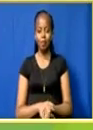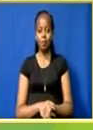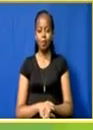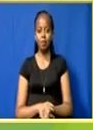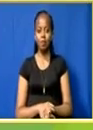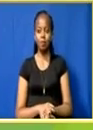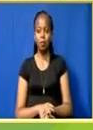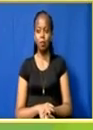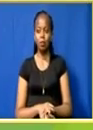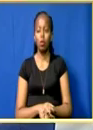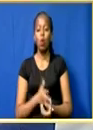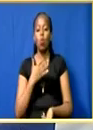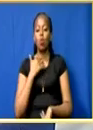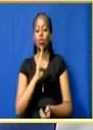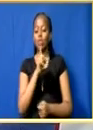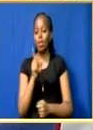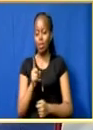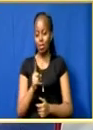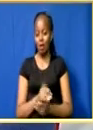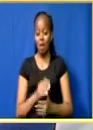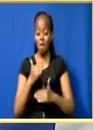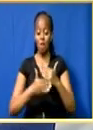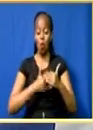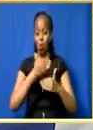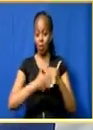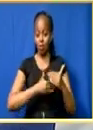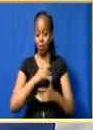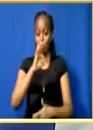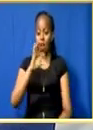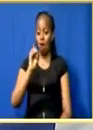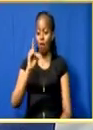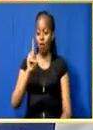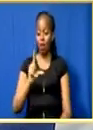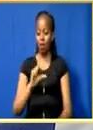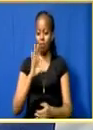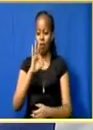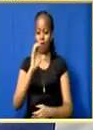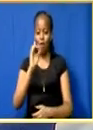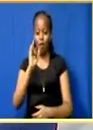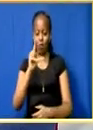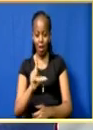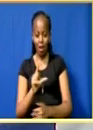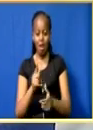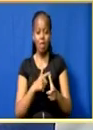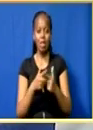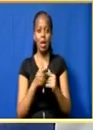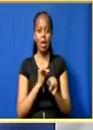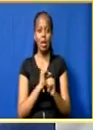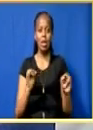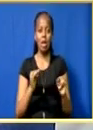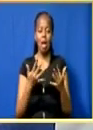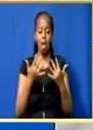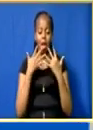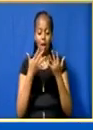Is this? So we are going to use this for today. Foil? Yes. Ooh, we can use it. Tiny. Ooh. And then clean